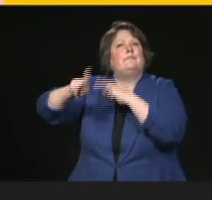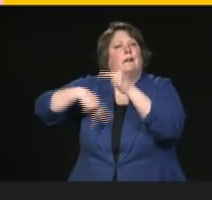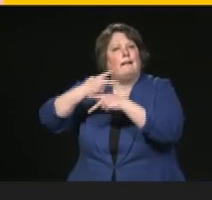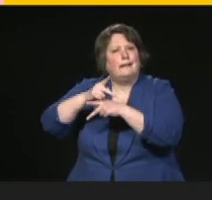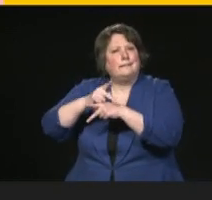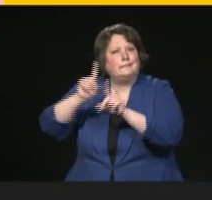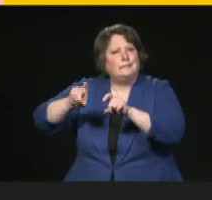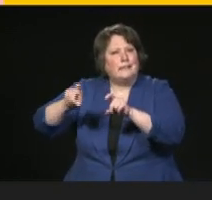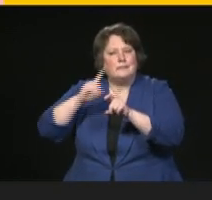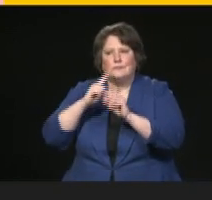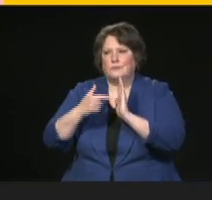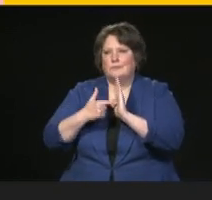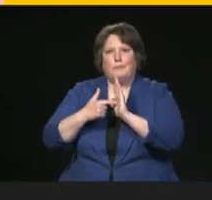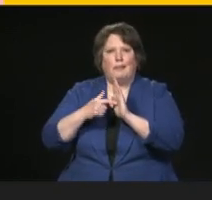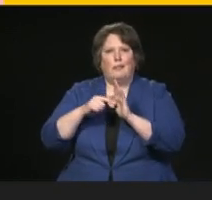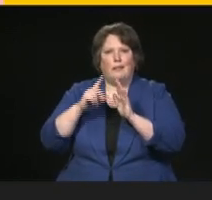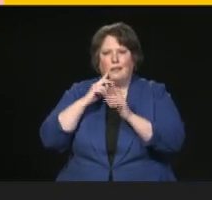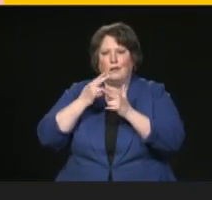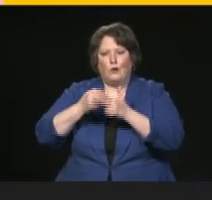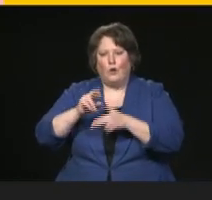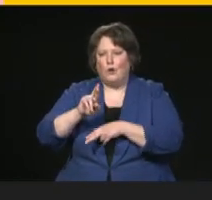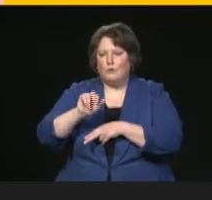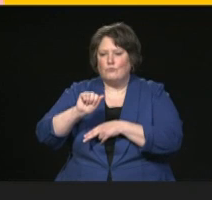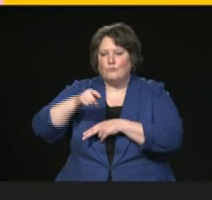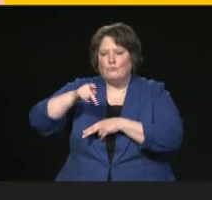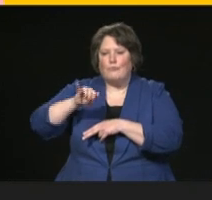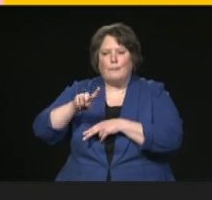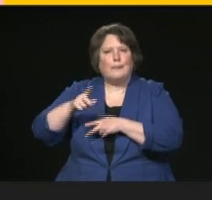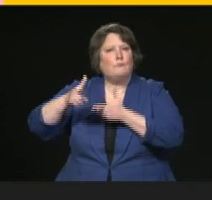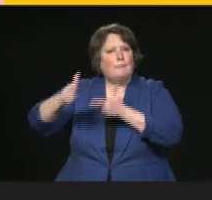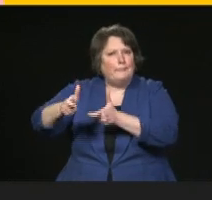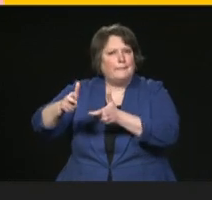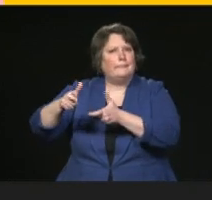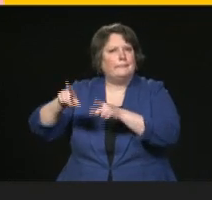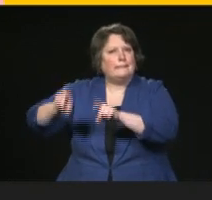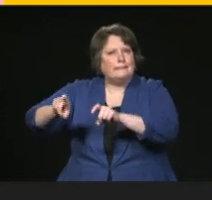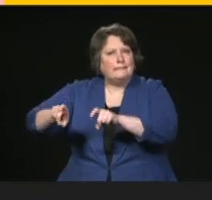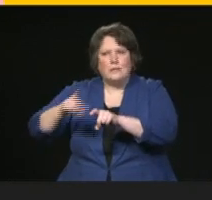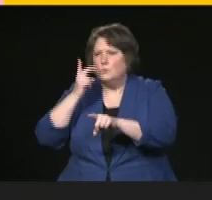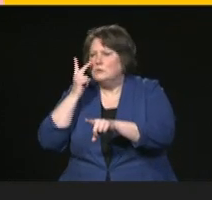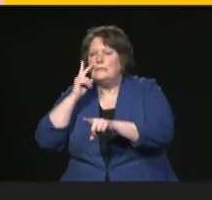And that's something we're working on with our